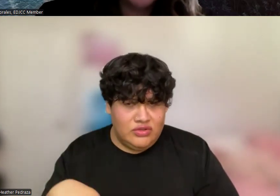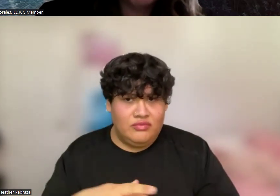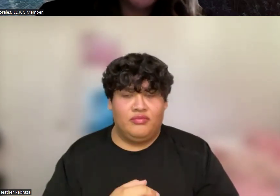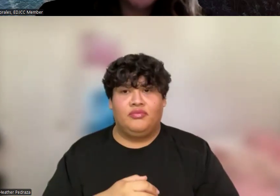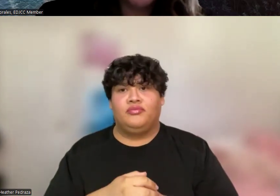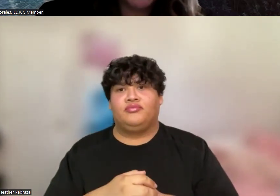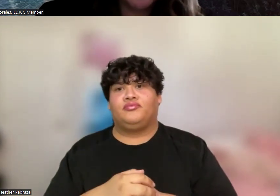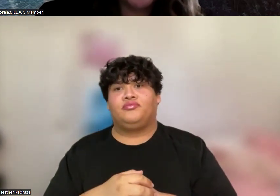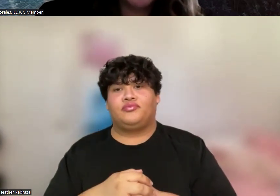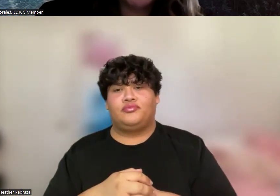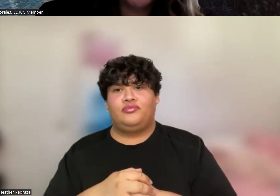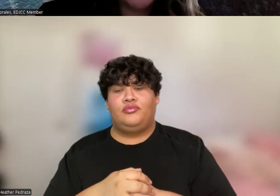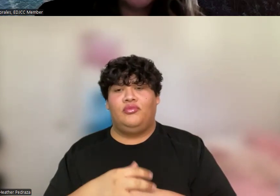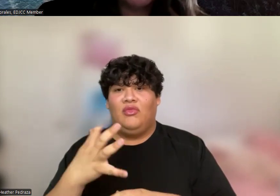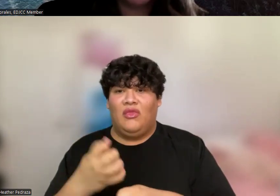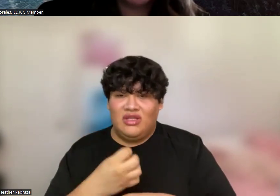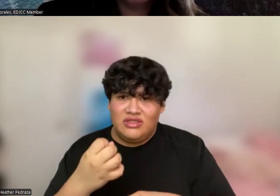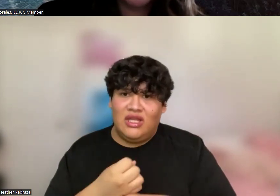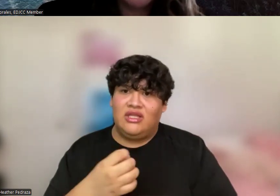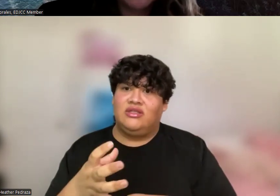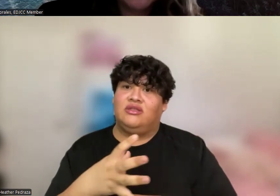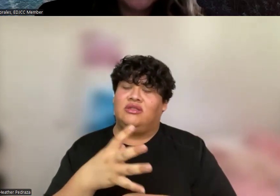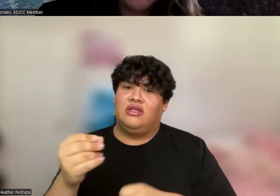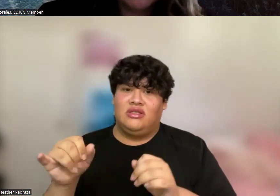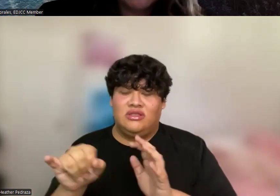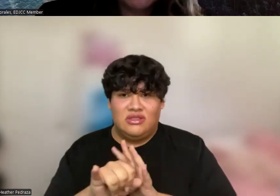Challenges in improving the coordination between these systems